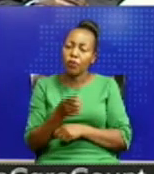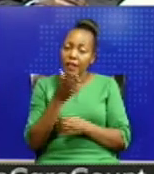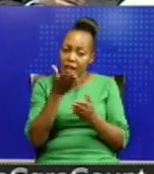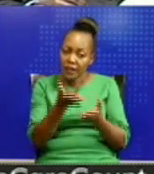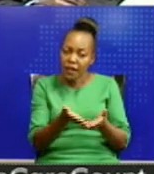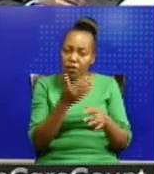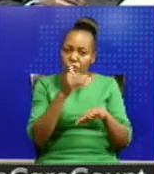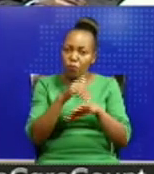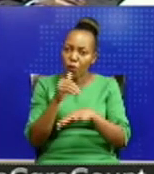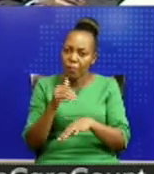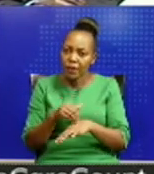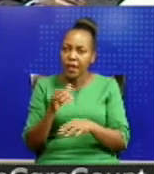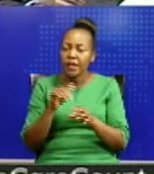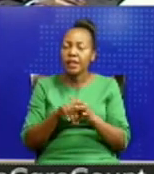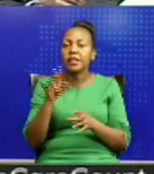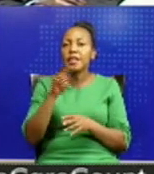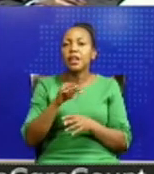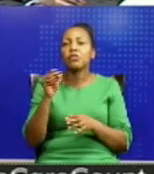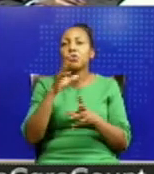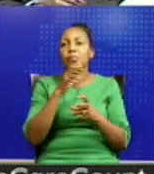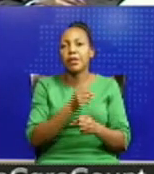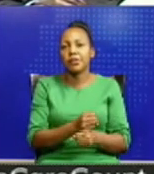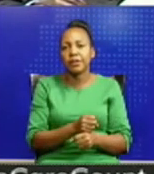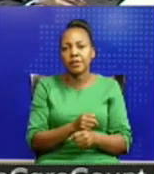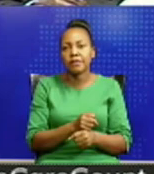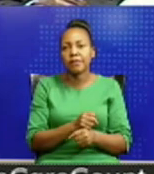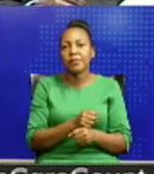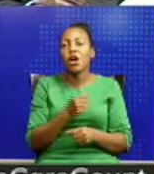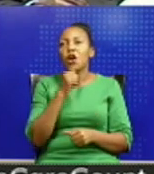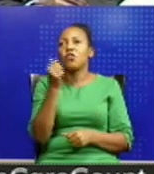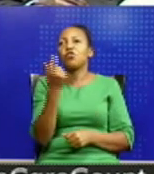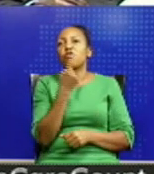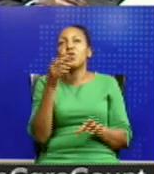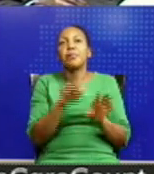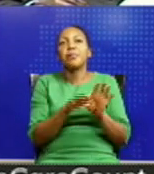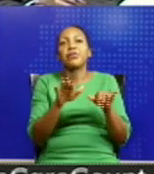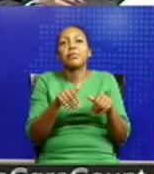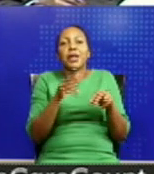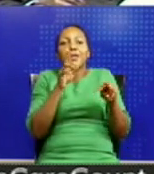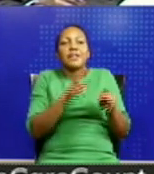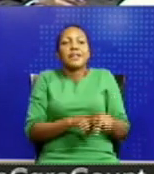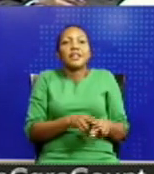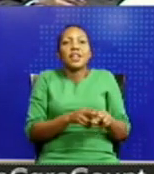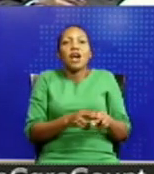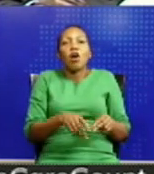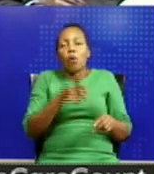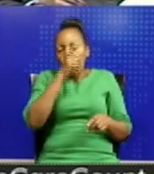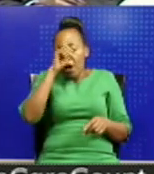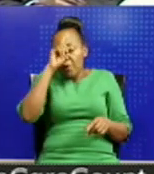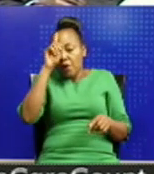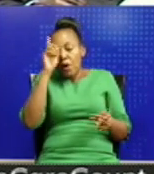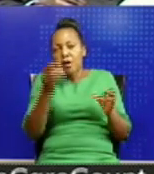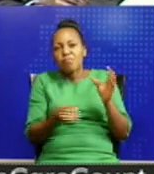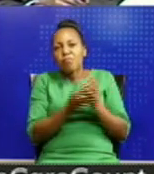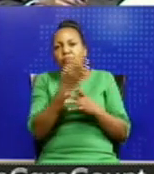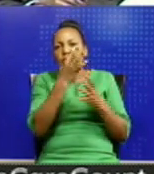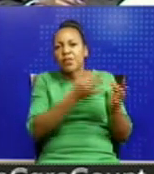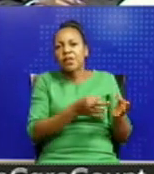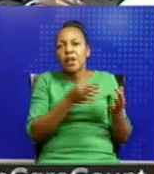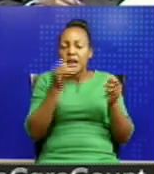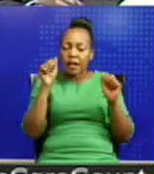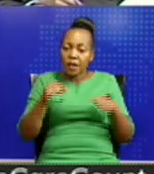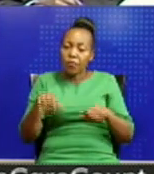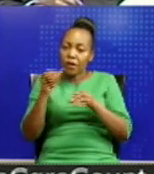budget? And not only the policymakers, the legislators, sitting in one small room and coming up with all these resolutions. Should we have the